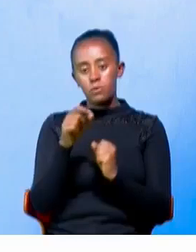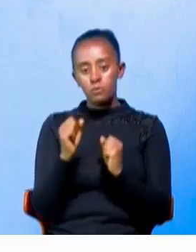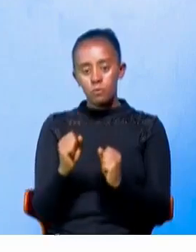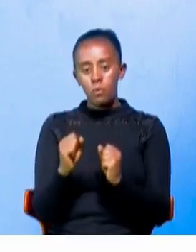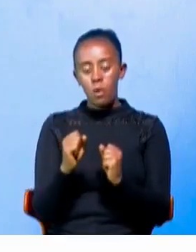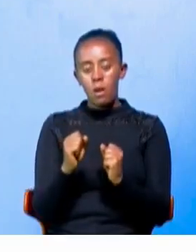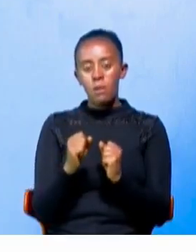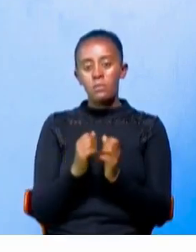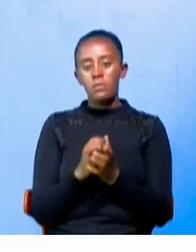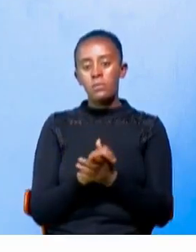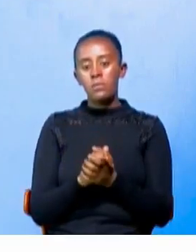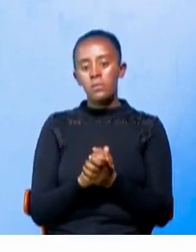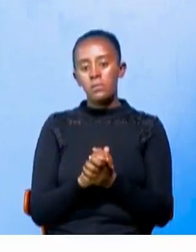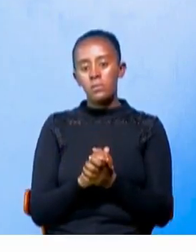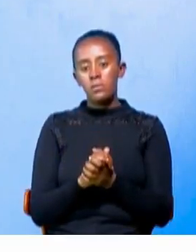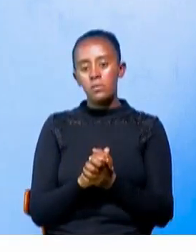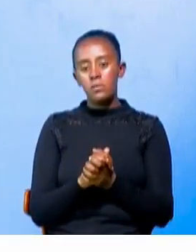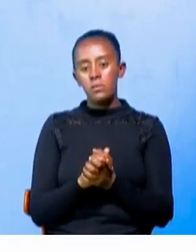wash